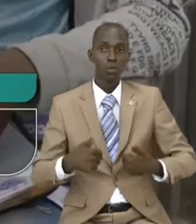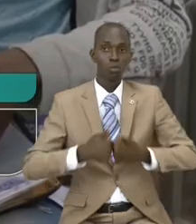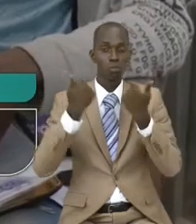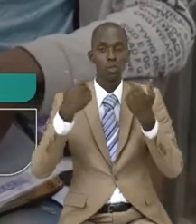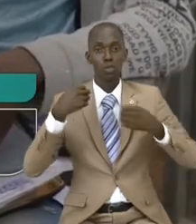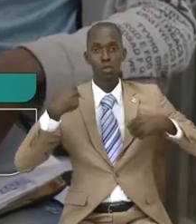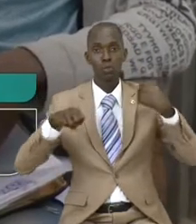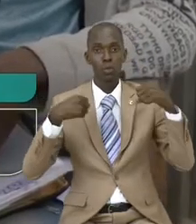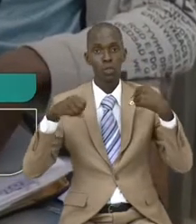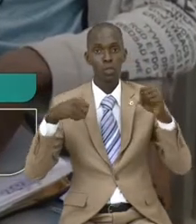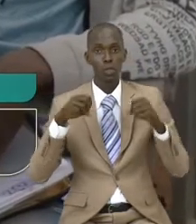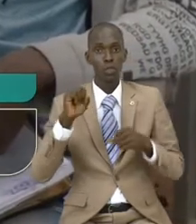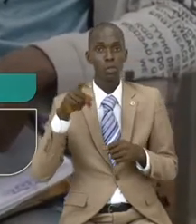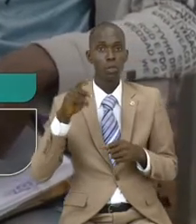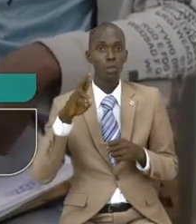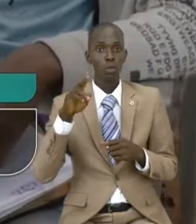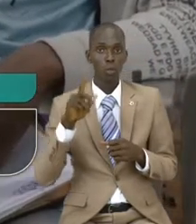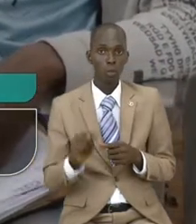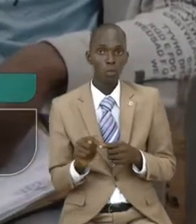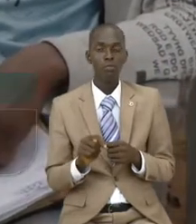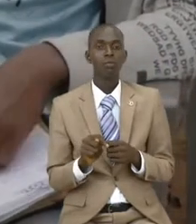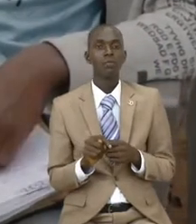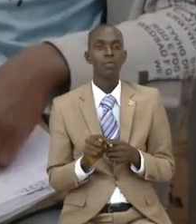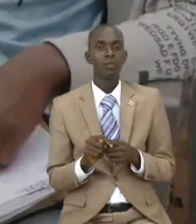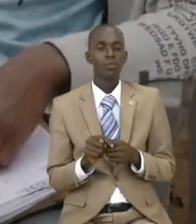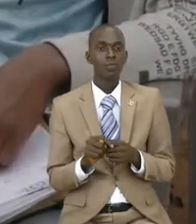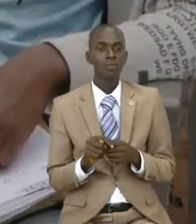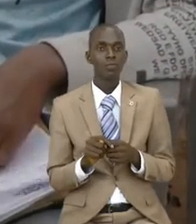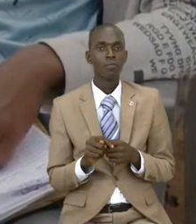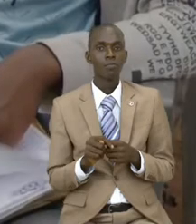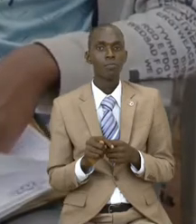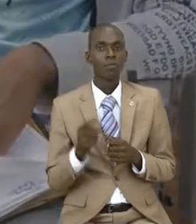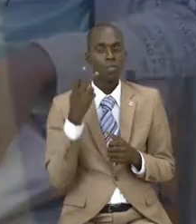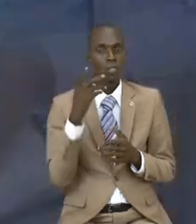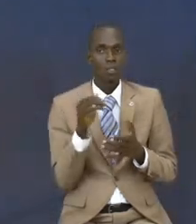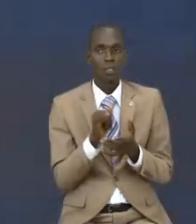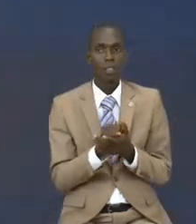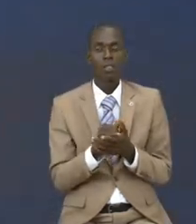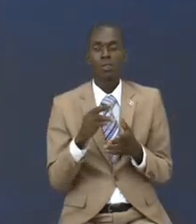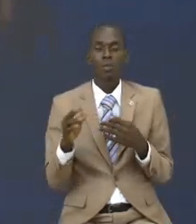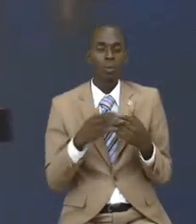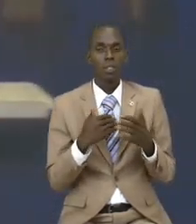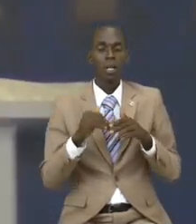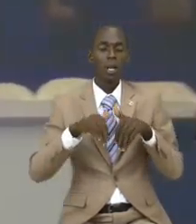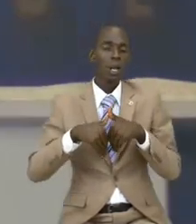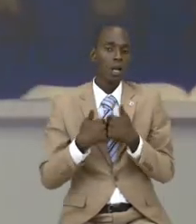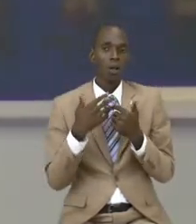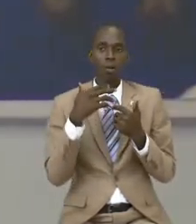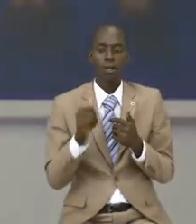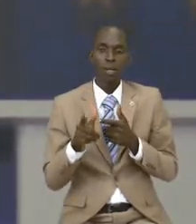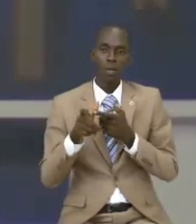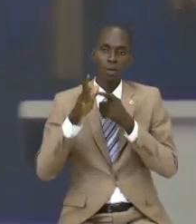no matter how good an athlete is, he needs a coach. He needs